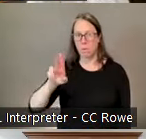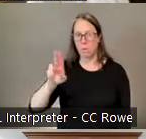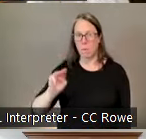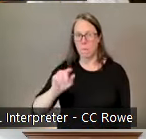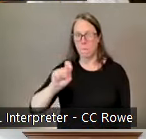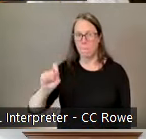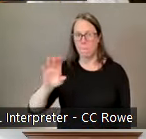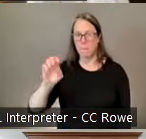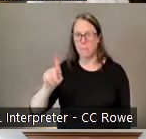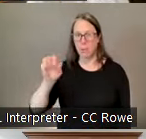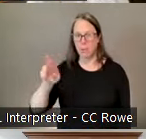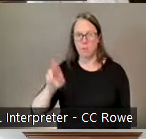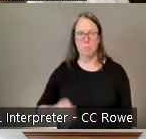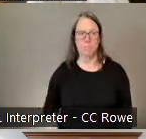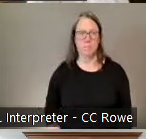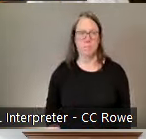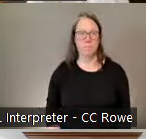massgeneral.org/Blum-Center.